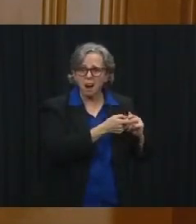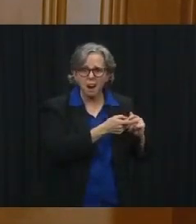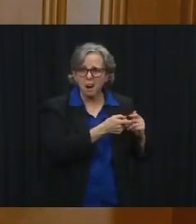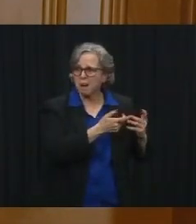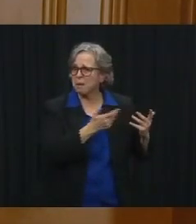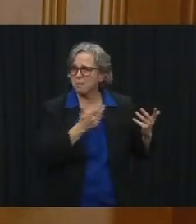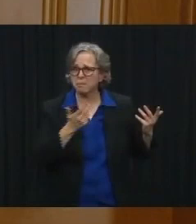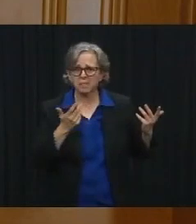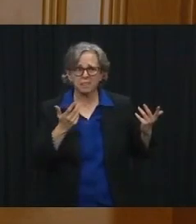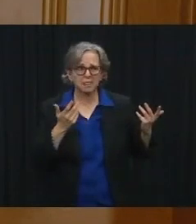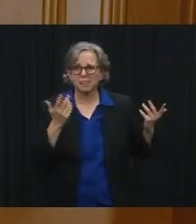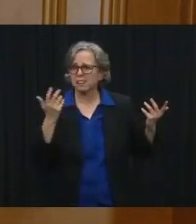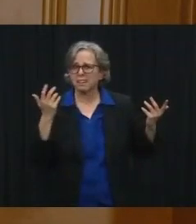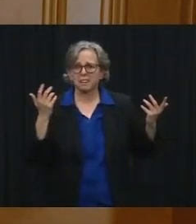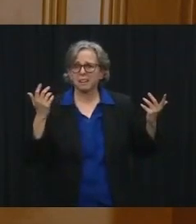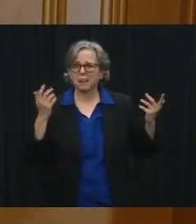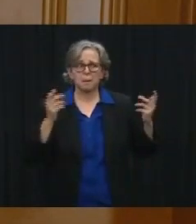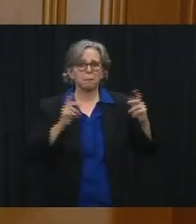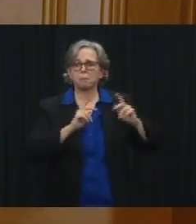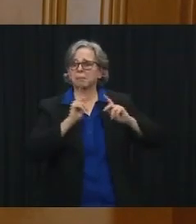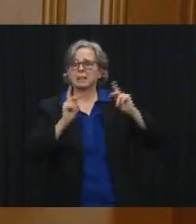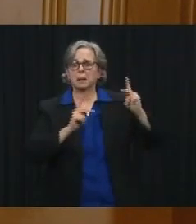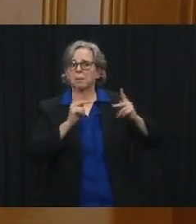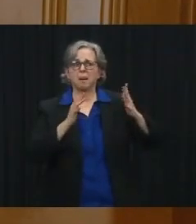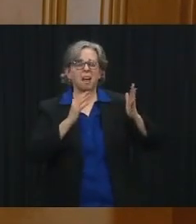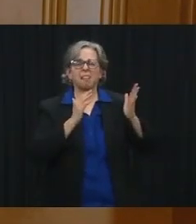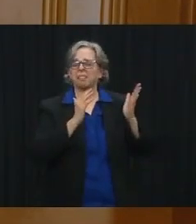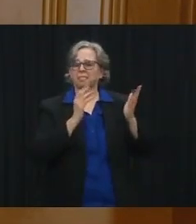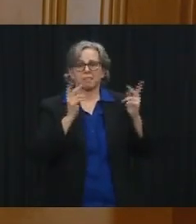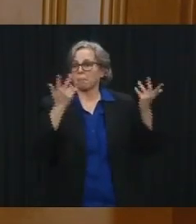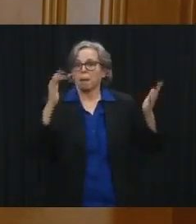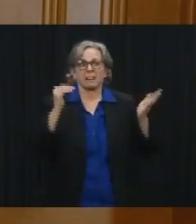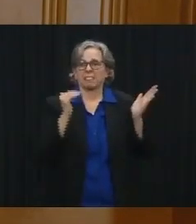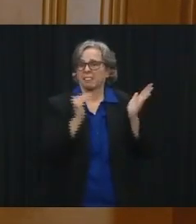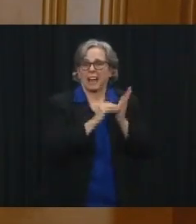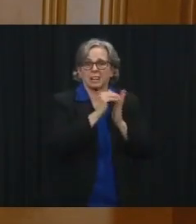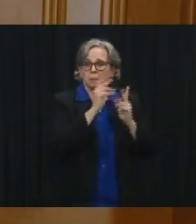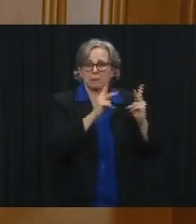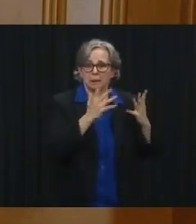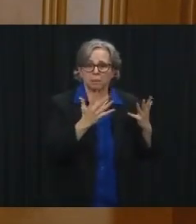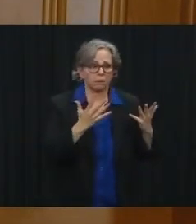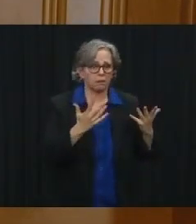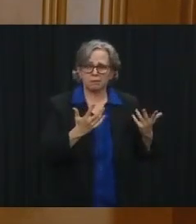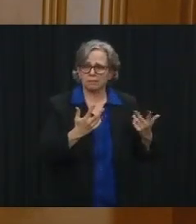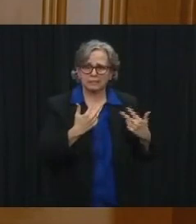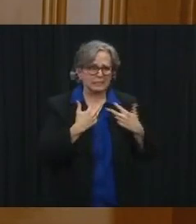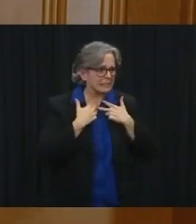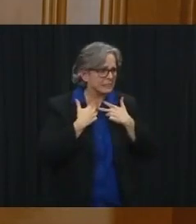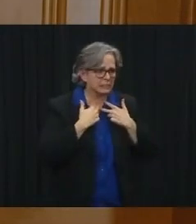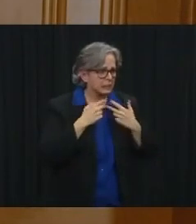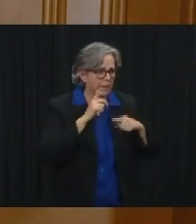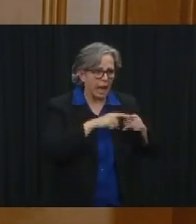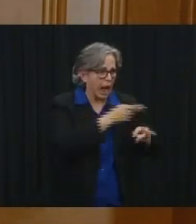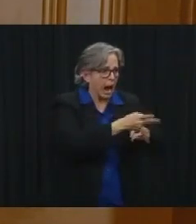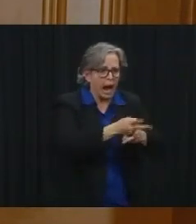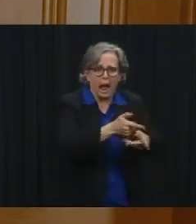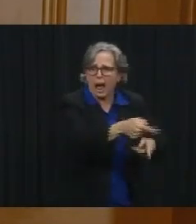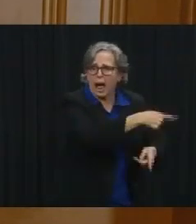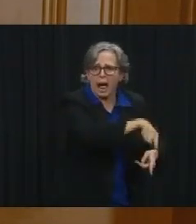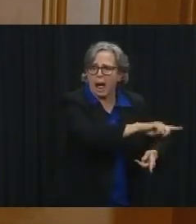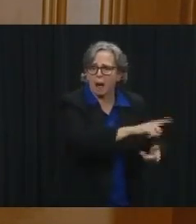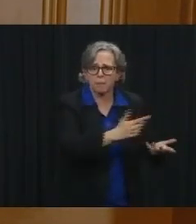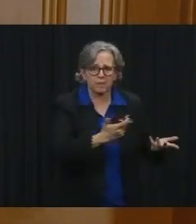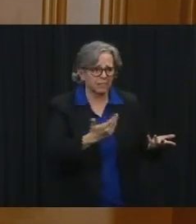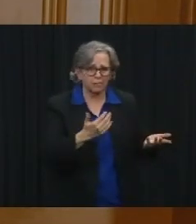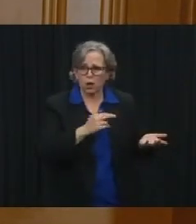not get the care that they need, if many of our nurses and doctors